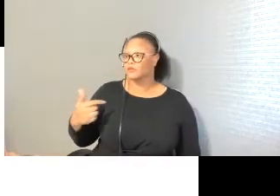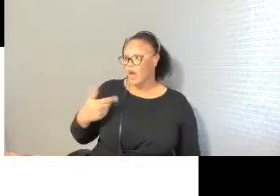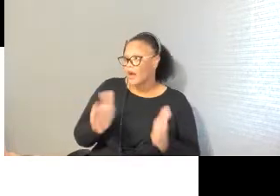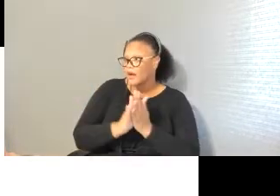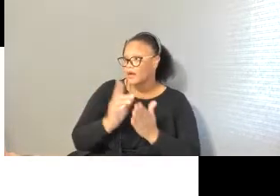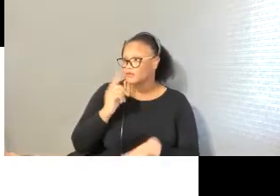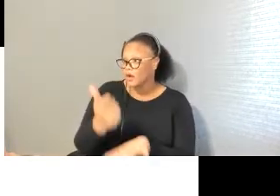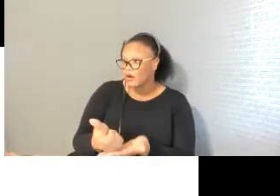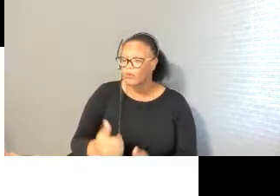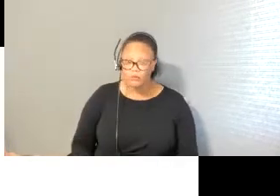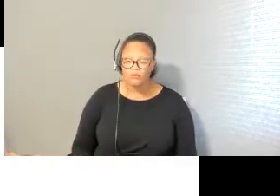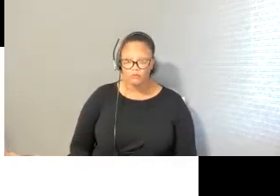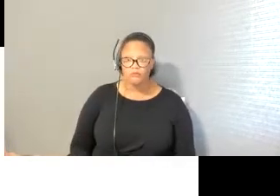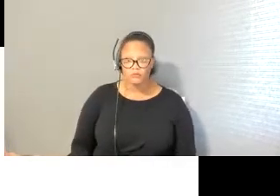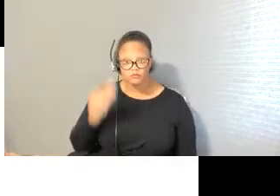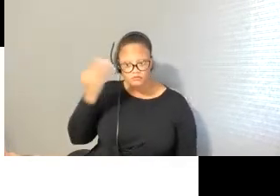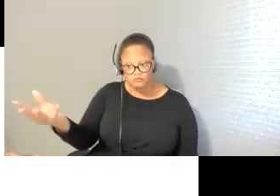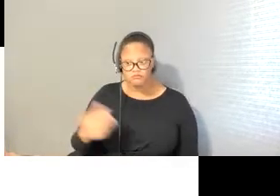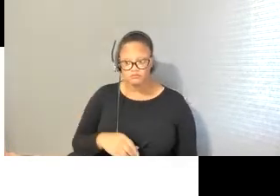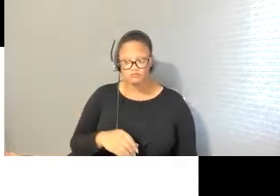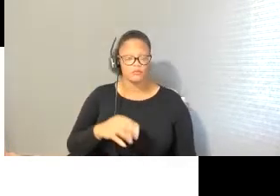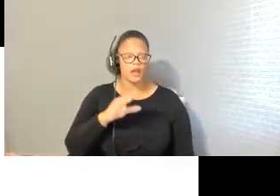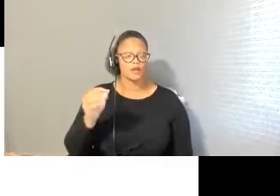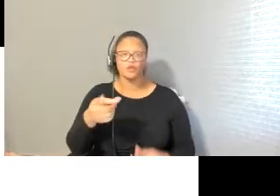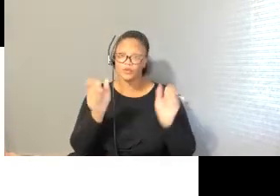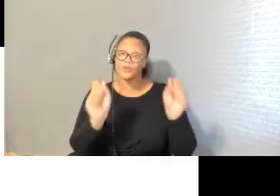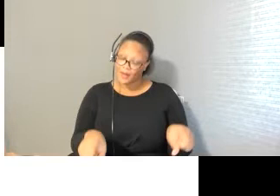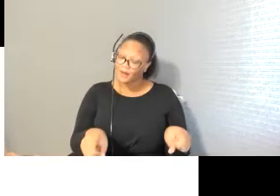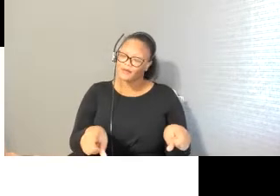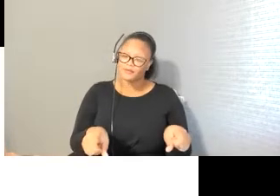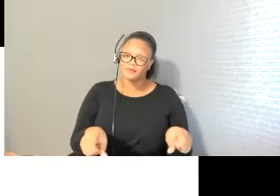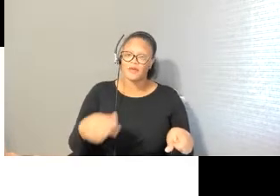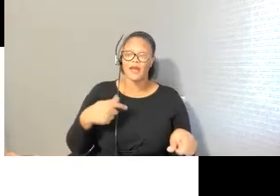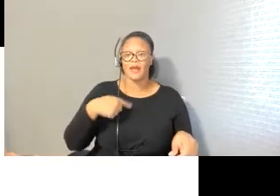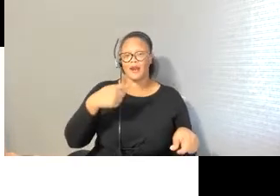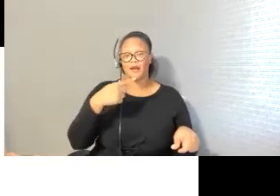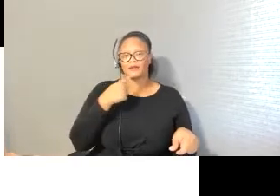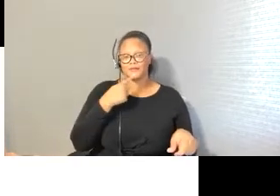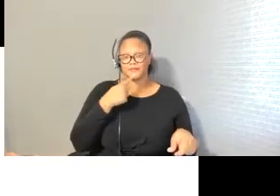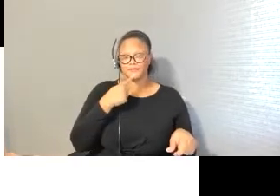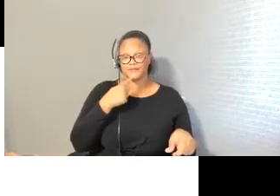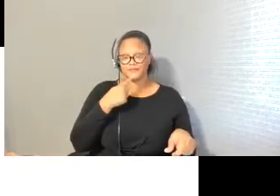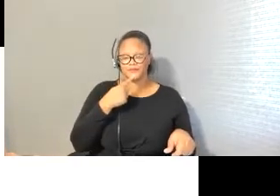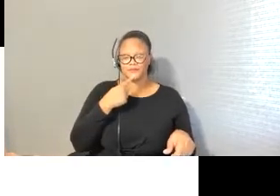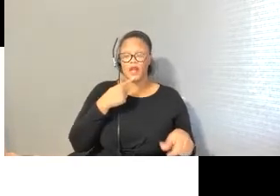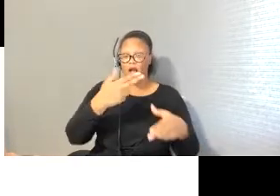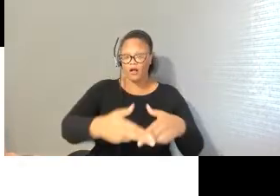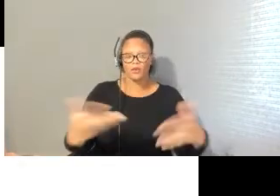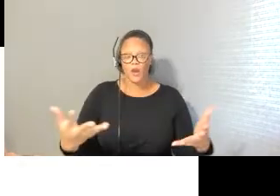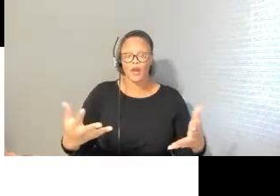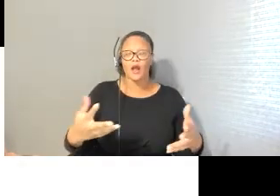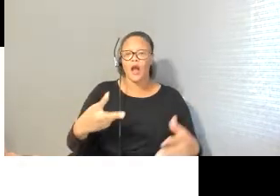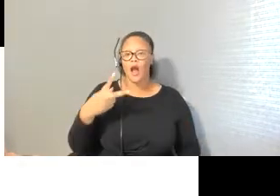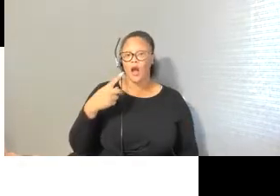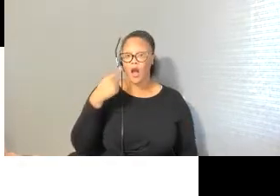help when I needed it, okay? And you can. And this, I say to this one, a closed mouth gets nothing, but an open mouth